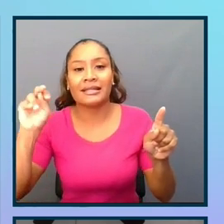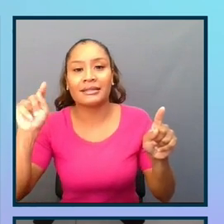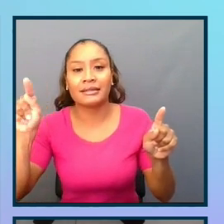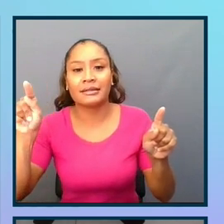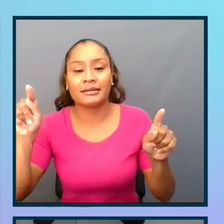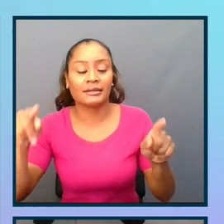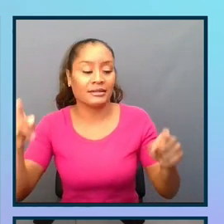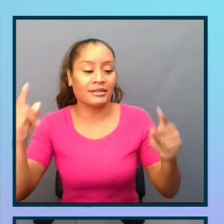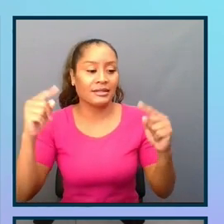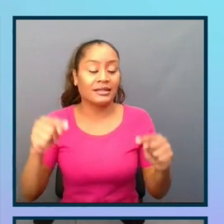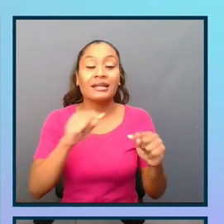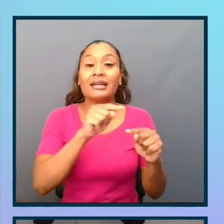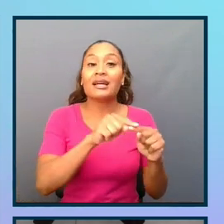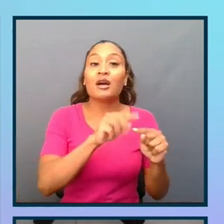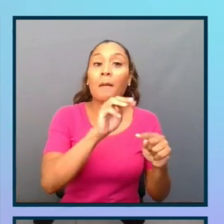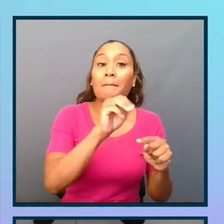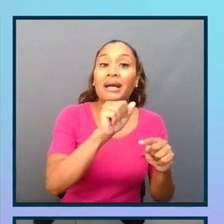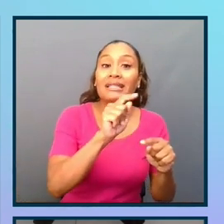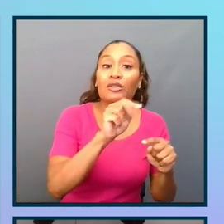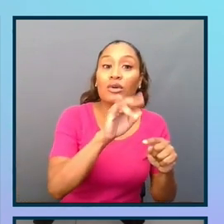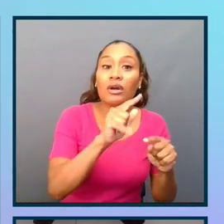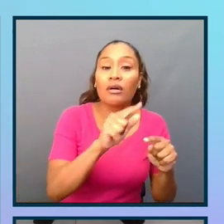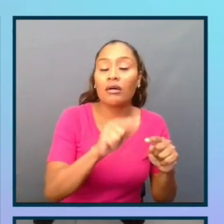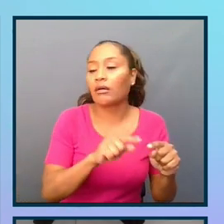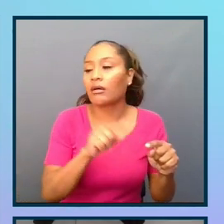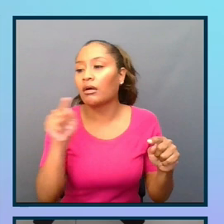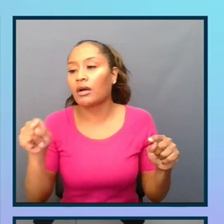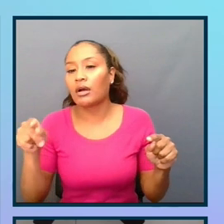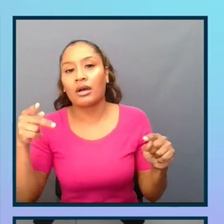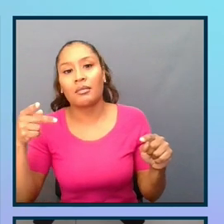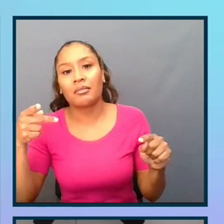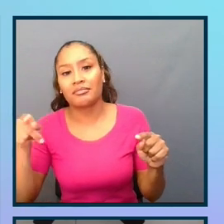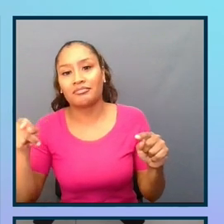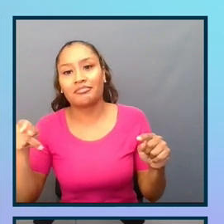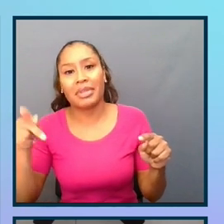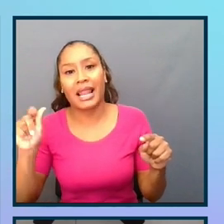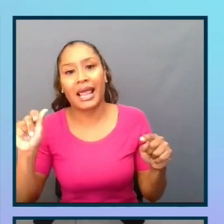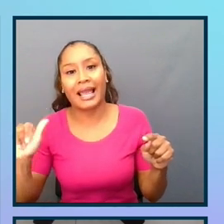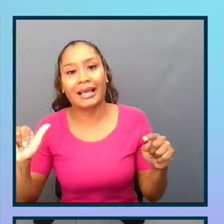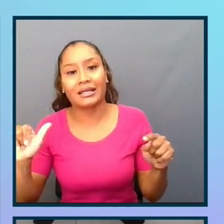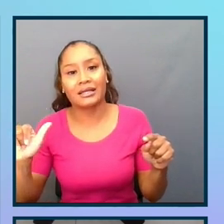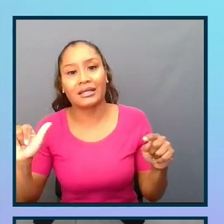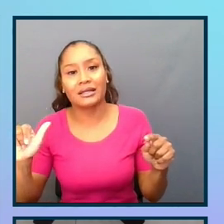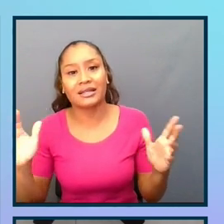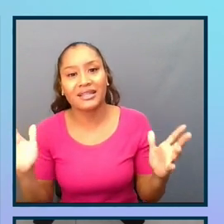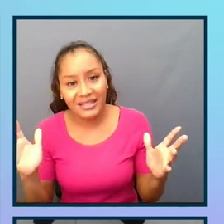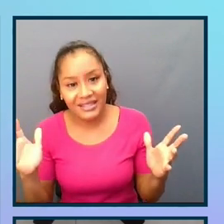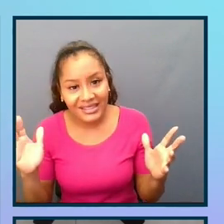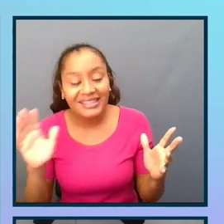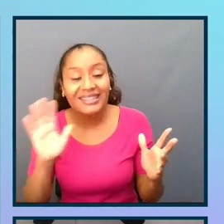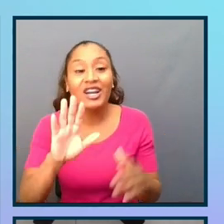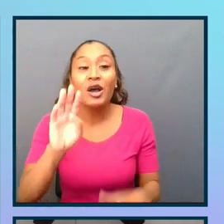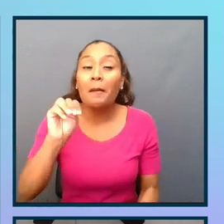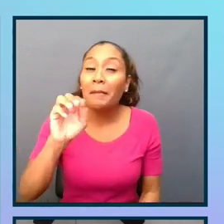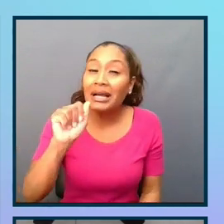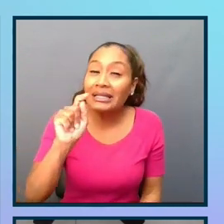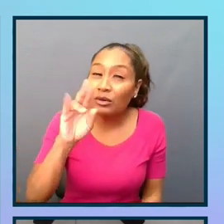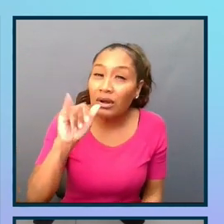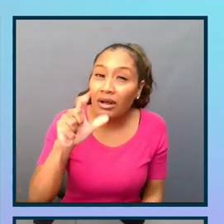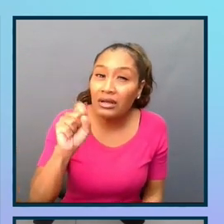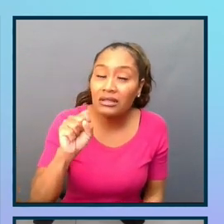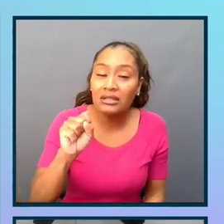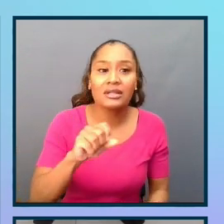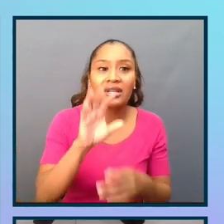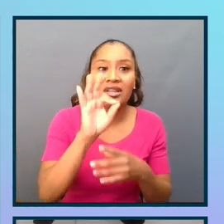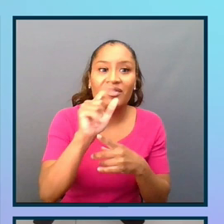the Material Text button with the iOS Plain button, lovely. However, by Material's definition, the Filled, the